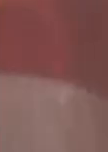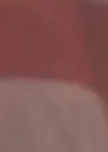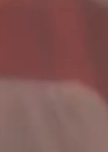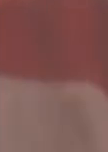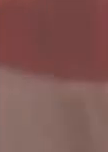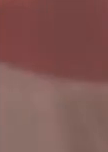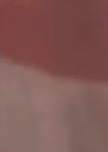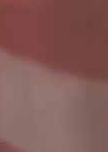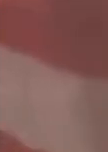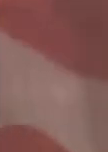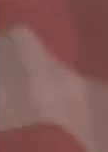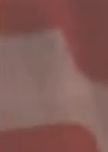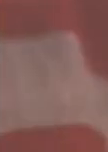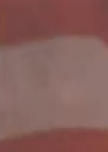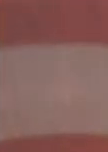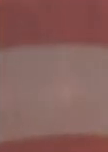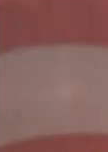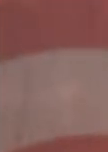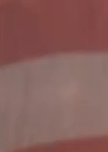There is no one like you, Jesus.